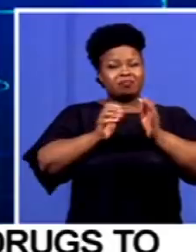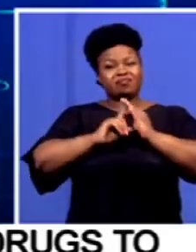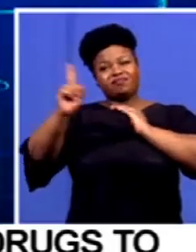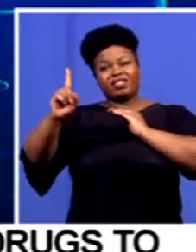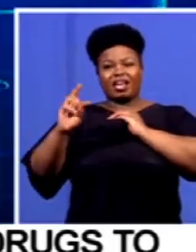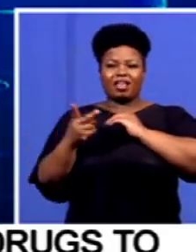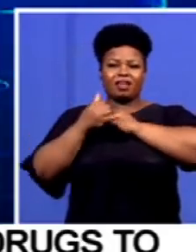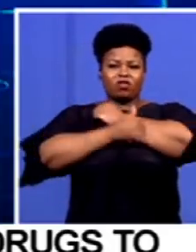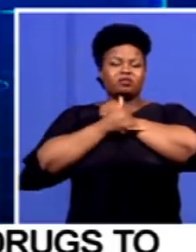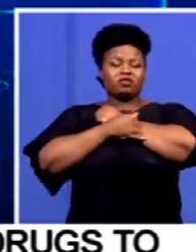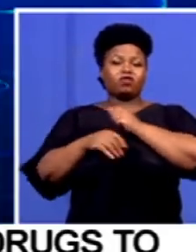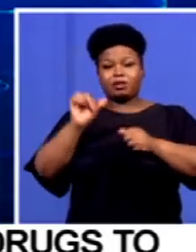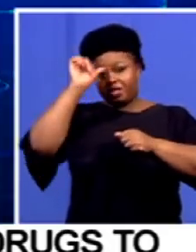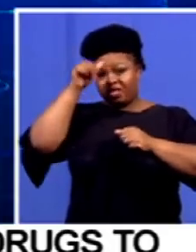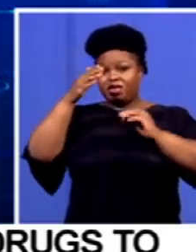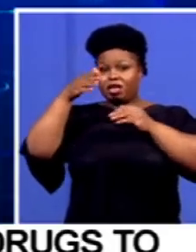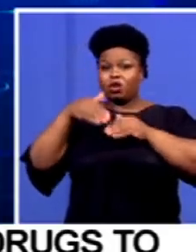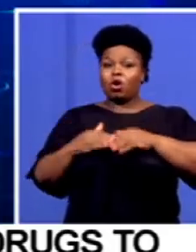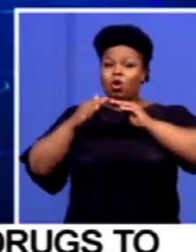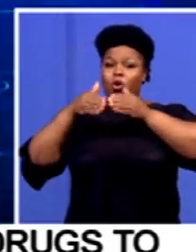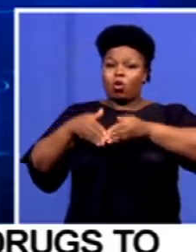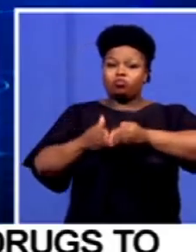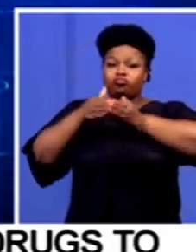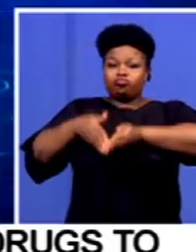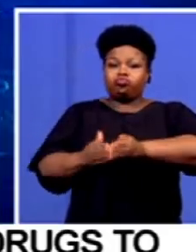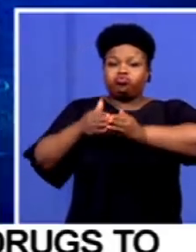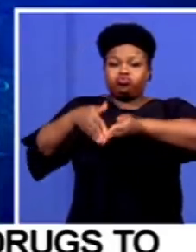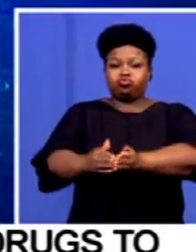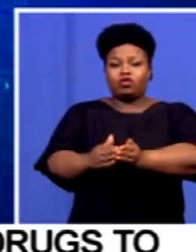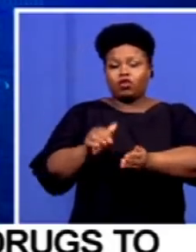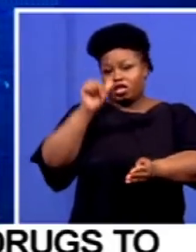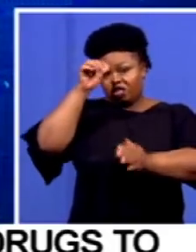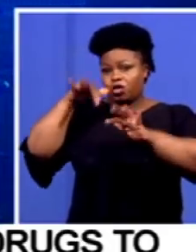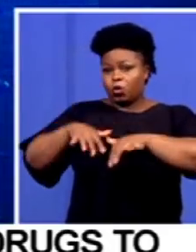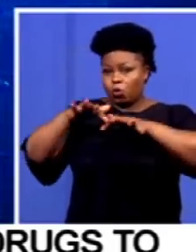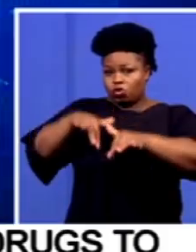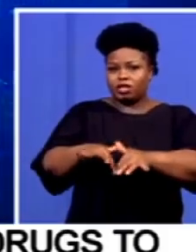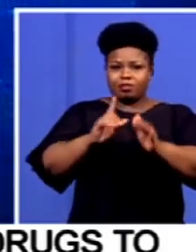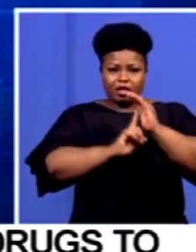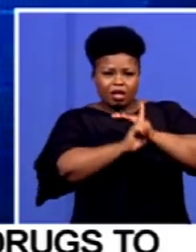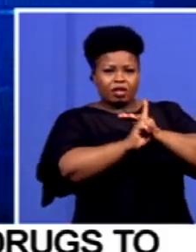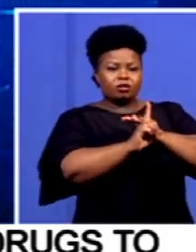through, on the Indian Ocean, and trying to come to through our ports of entry